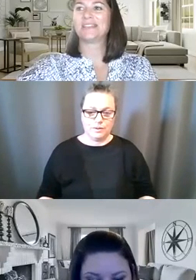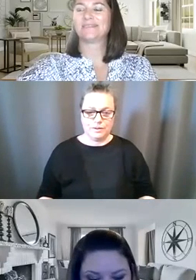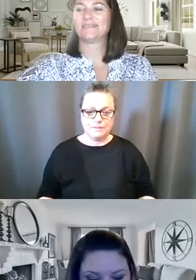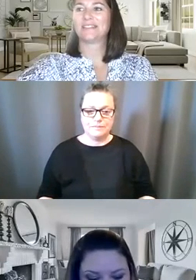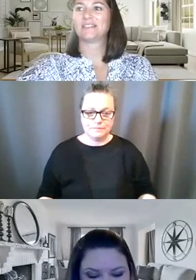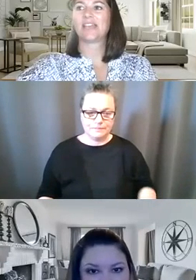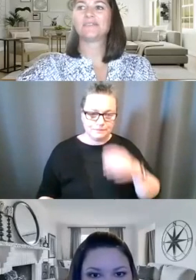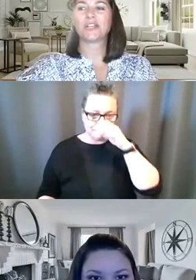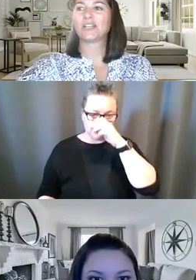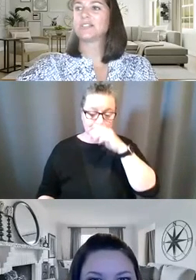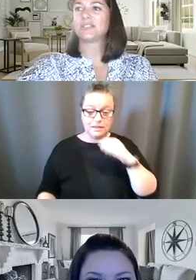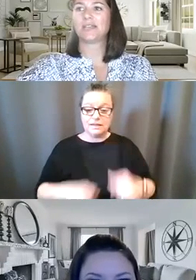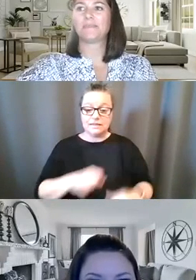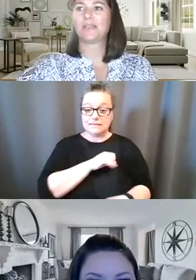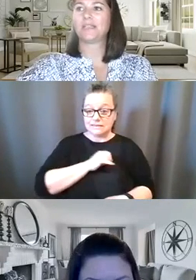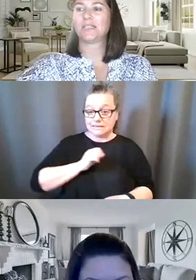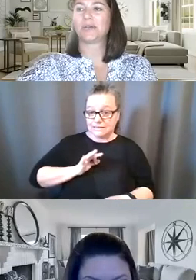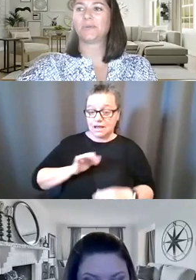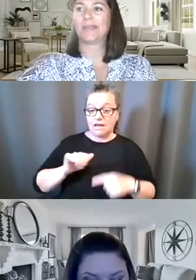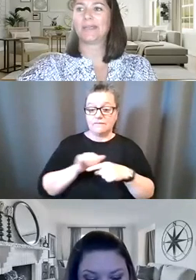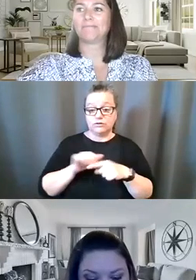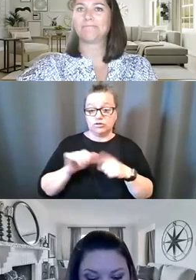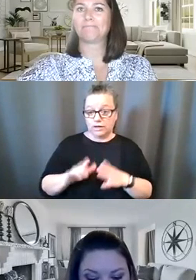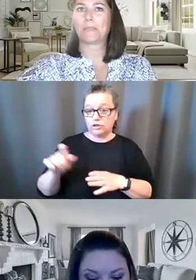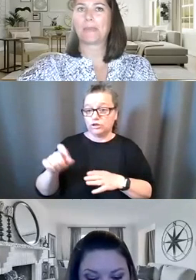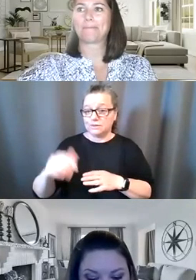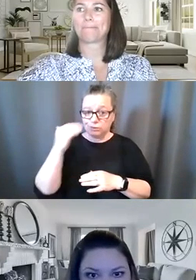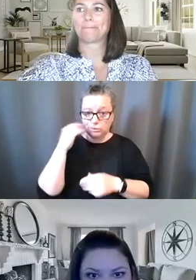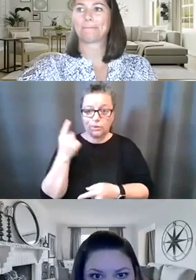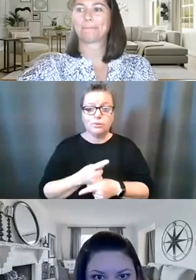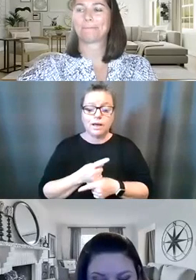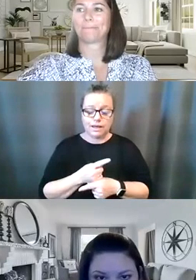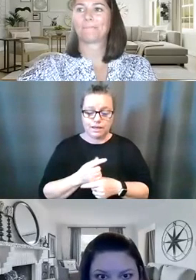Absolutely. Staff trainers, yep, they need to know, right?